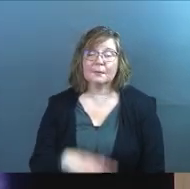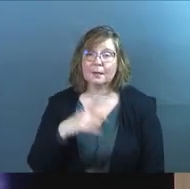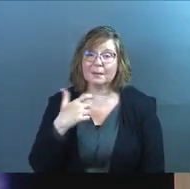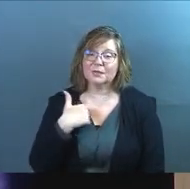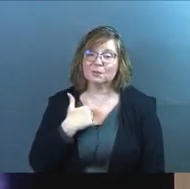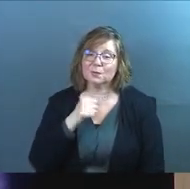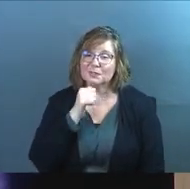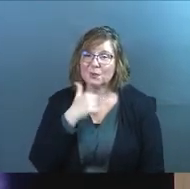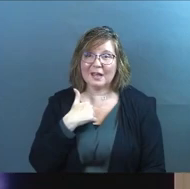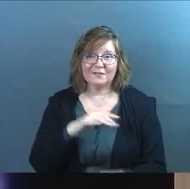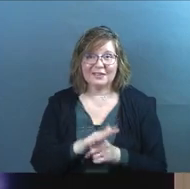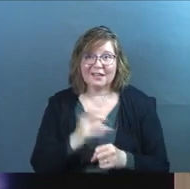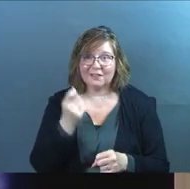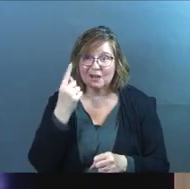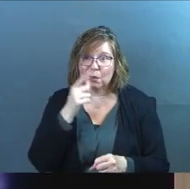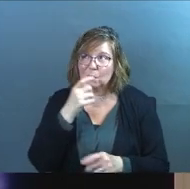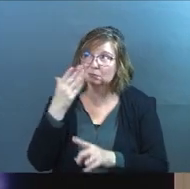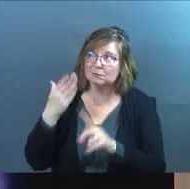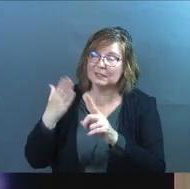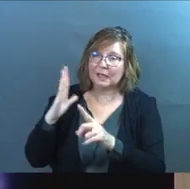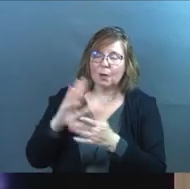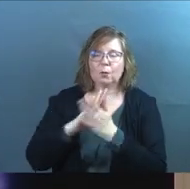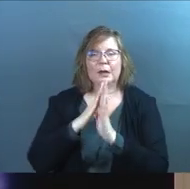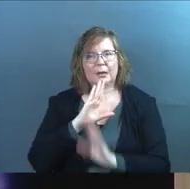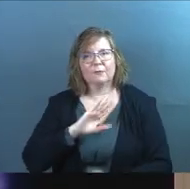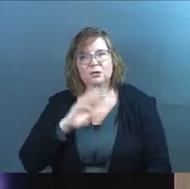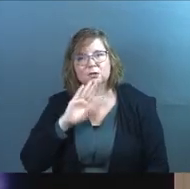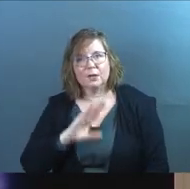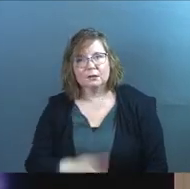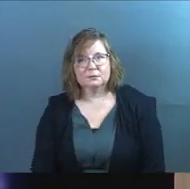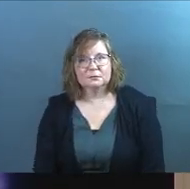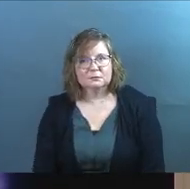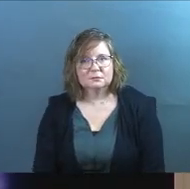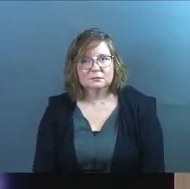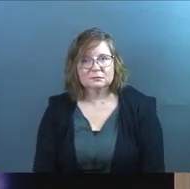Because we lack understanding on who God is, we get frustrated.